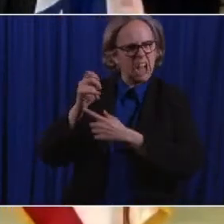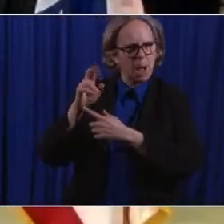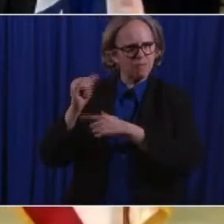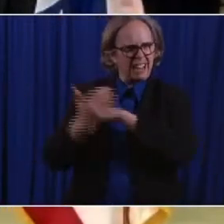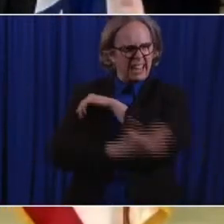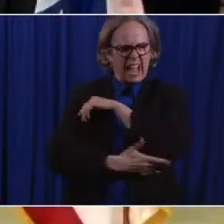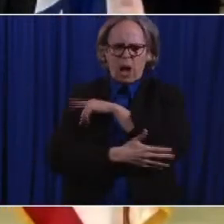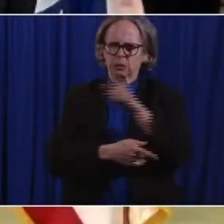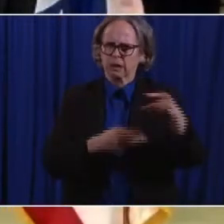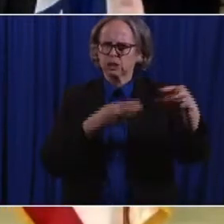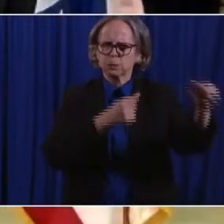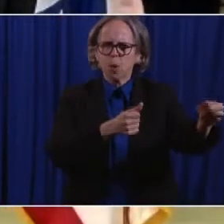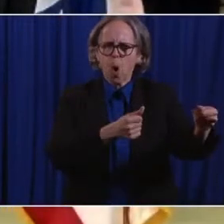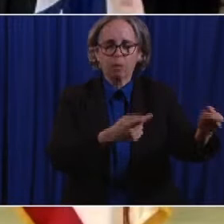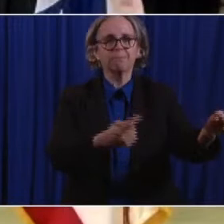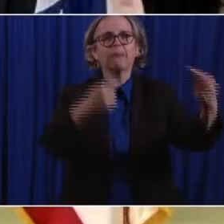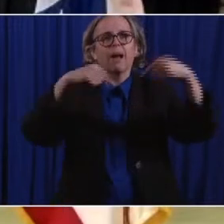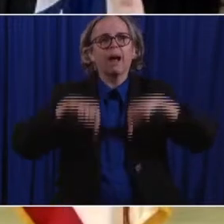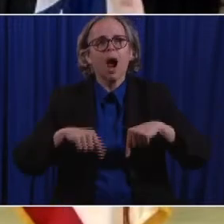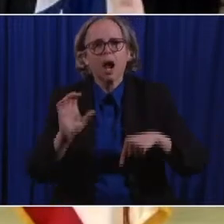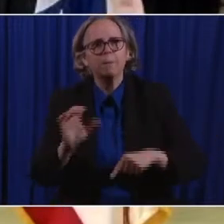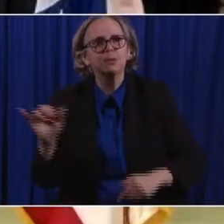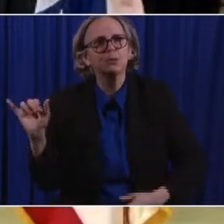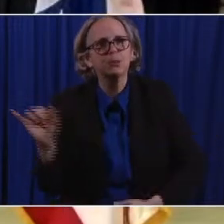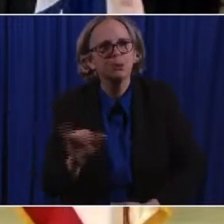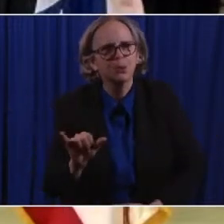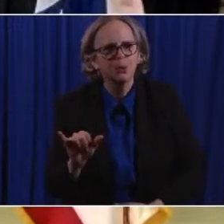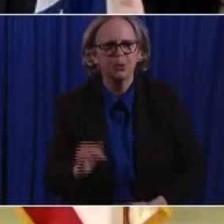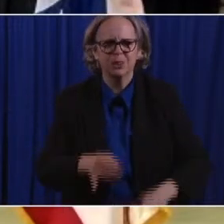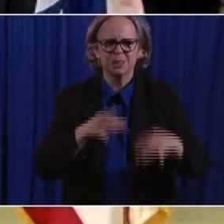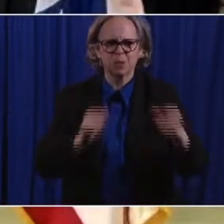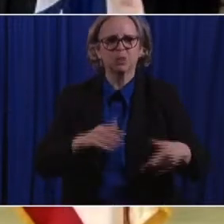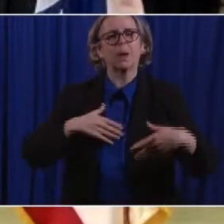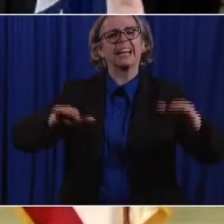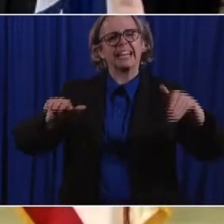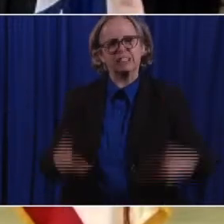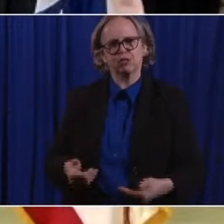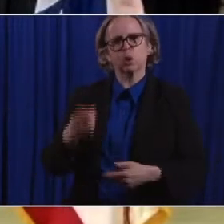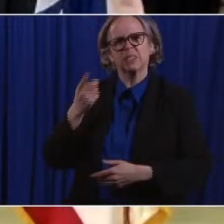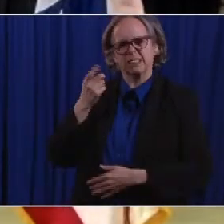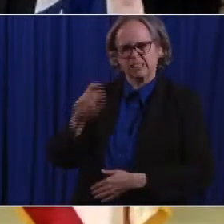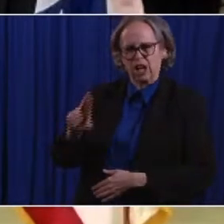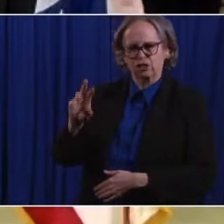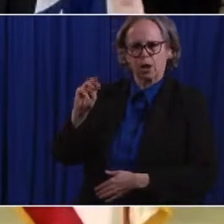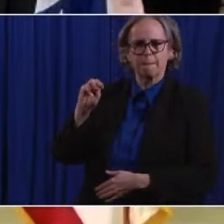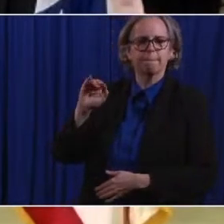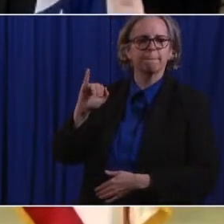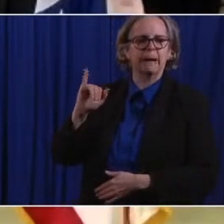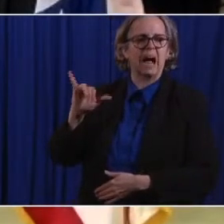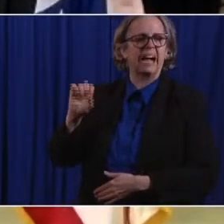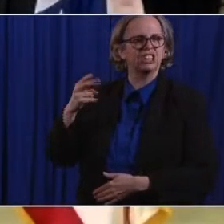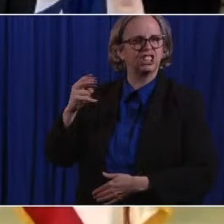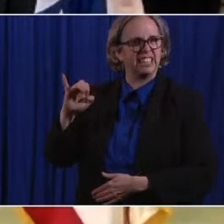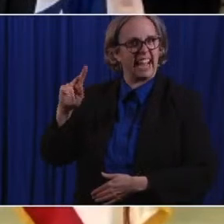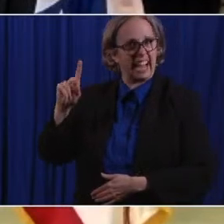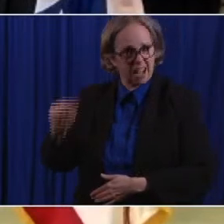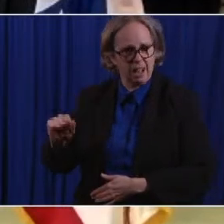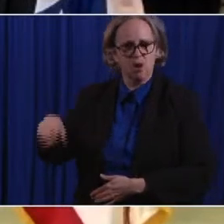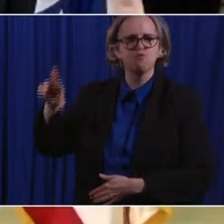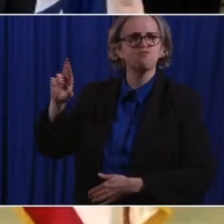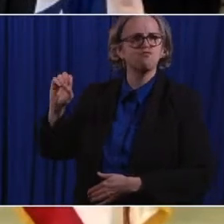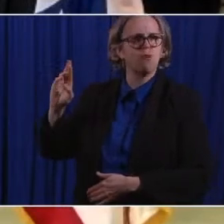County. I'm going to introduce Dr. Mashika Roberts, who has been leading Columbus Public Health